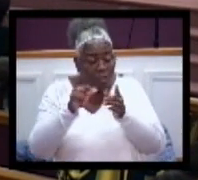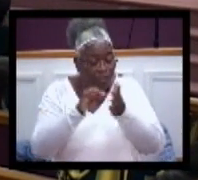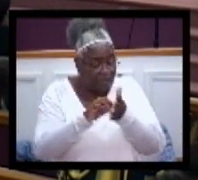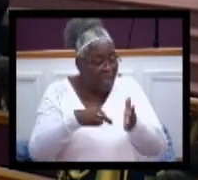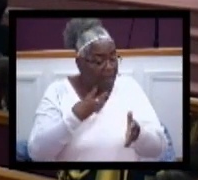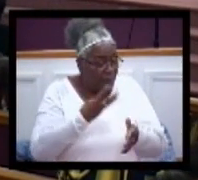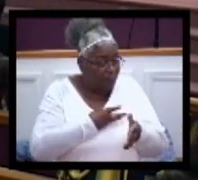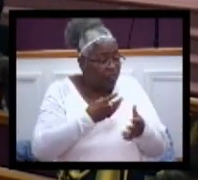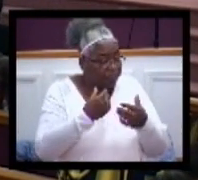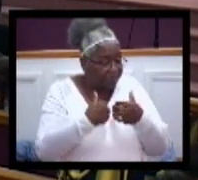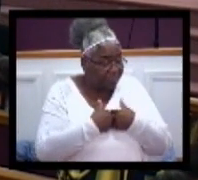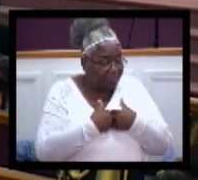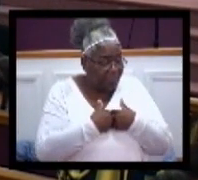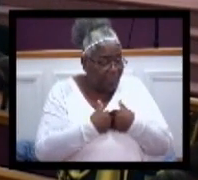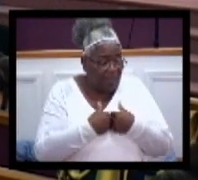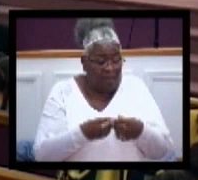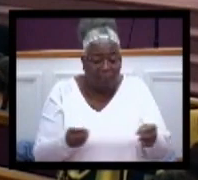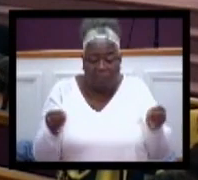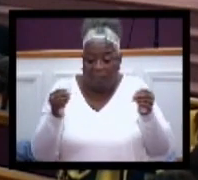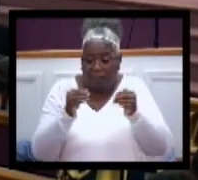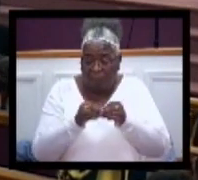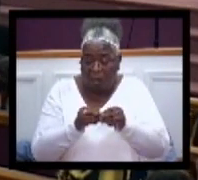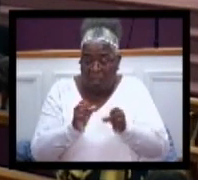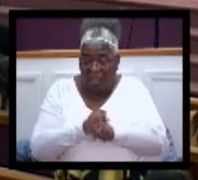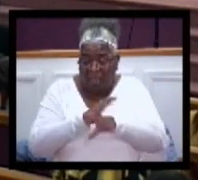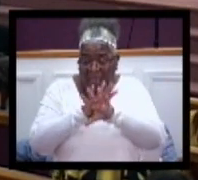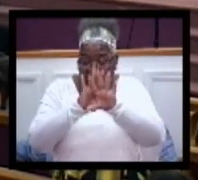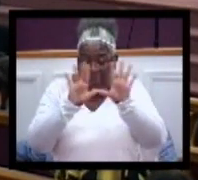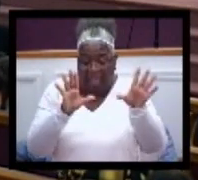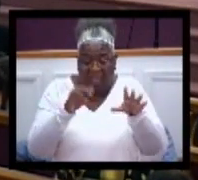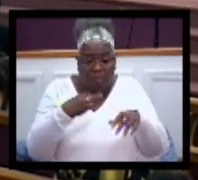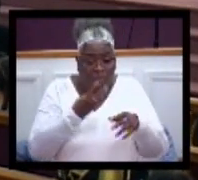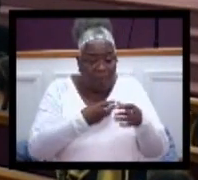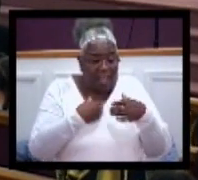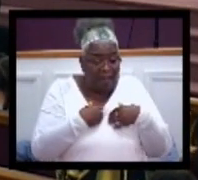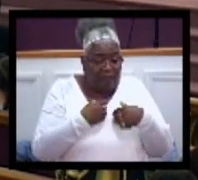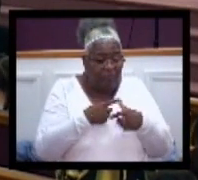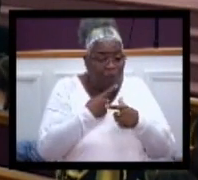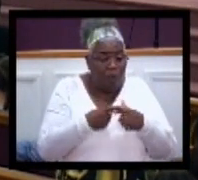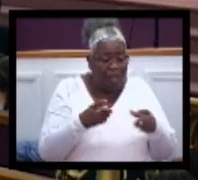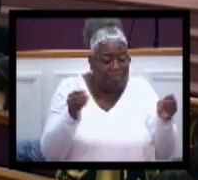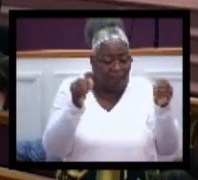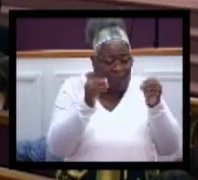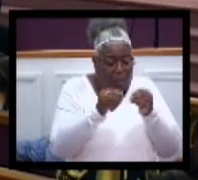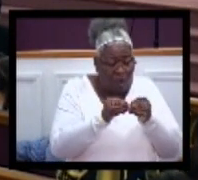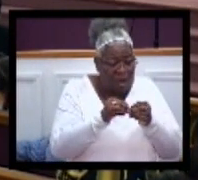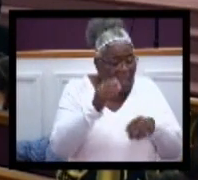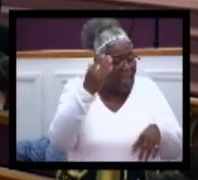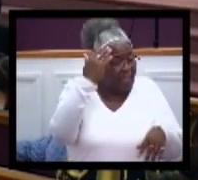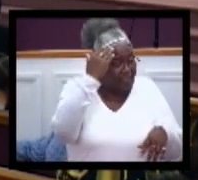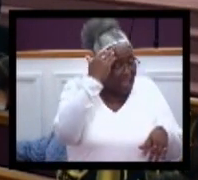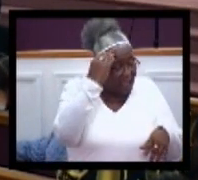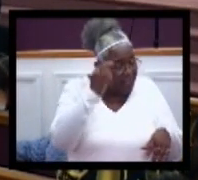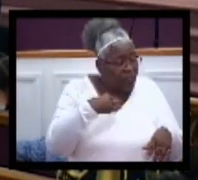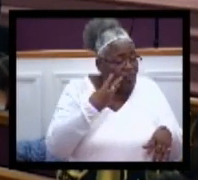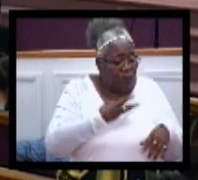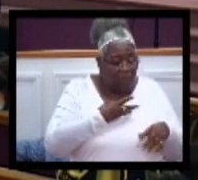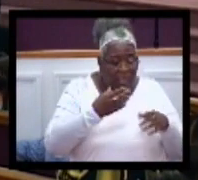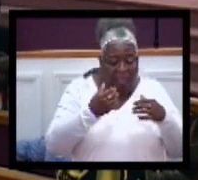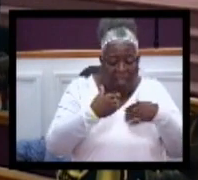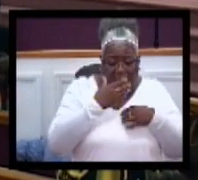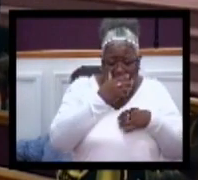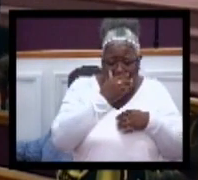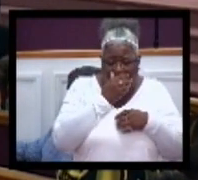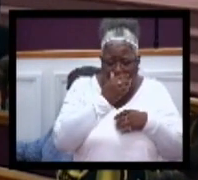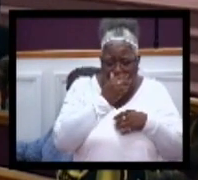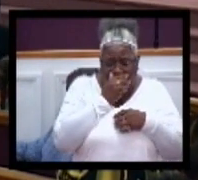get, the more light you have, or the more knowledge you possess. Are